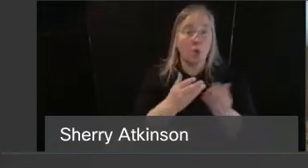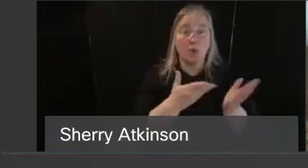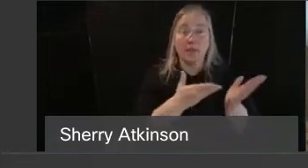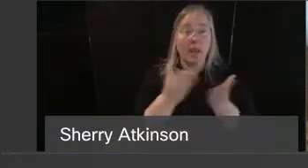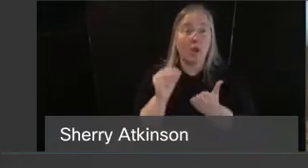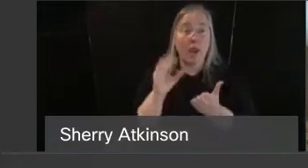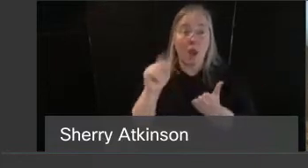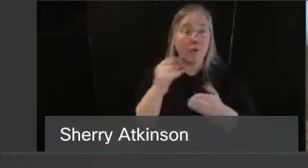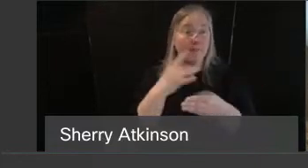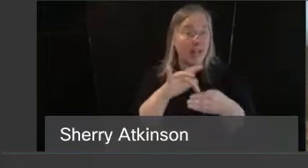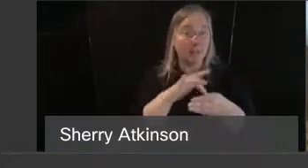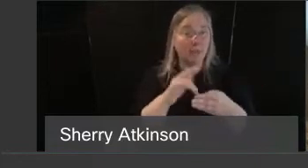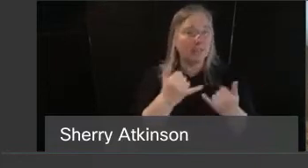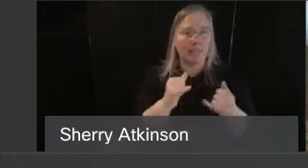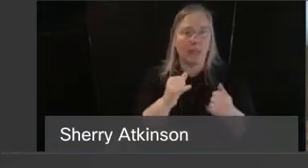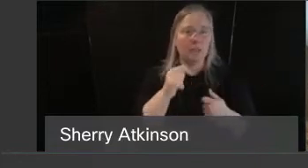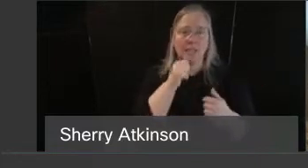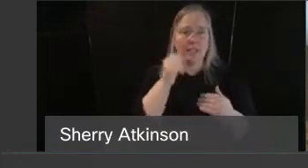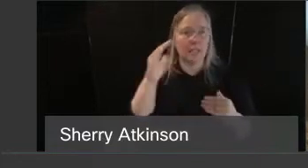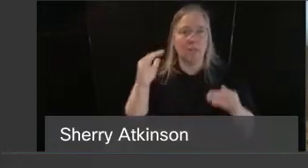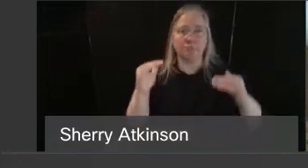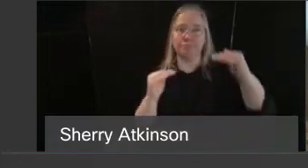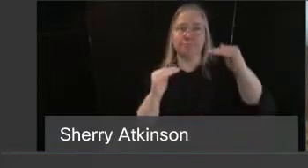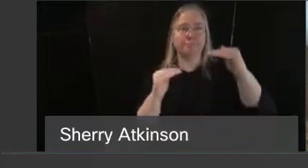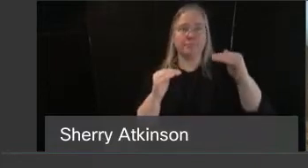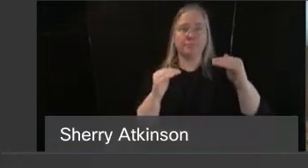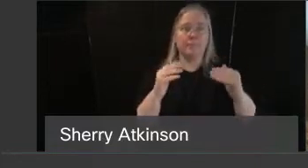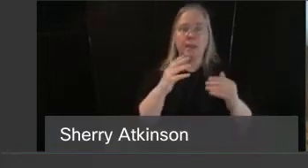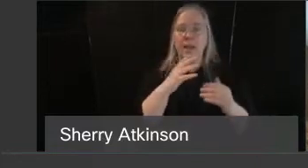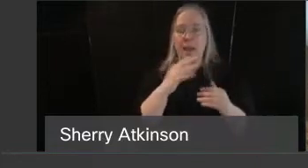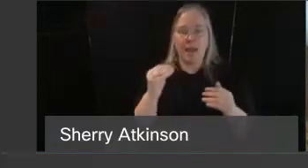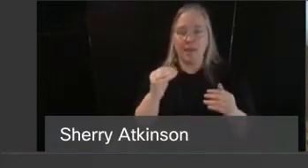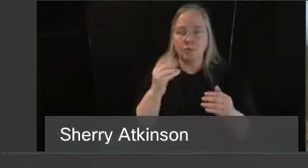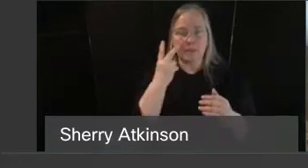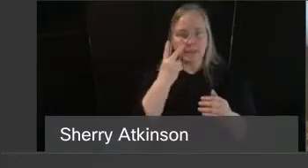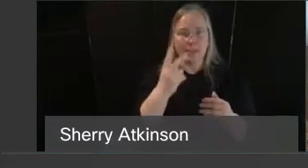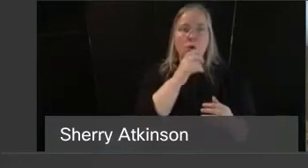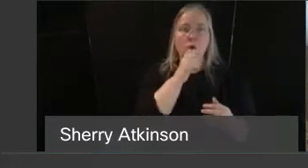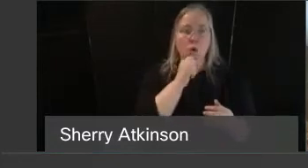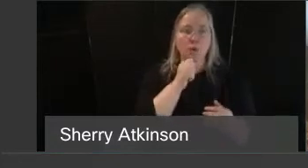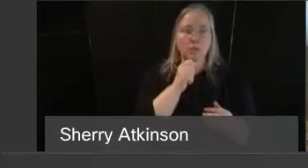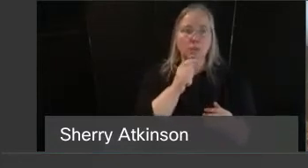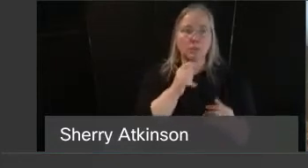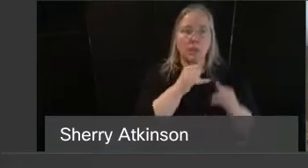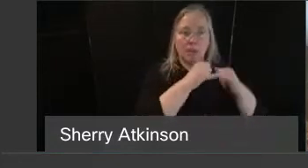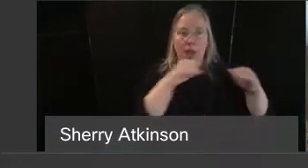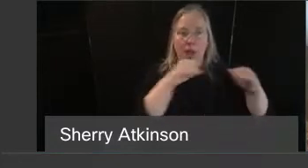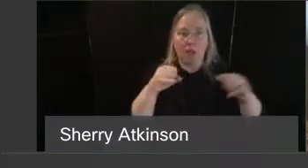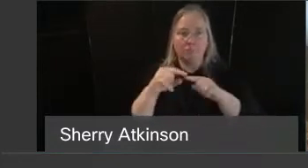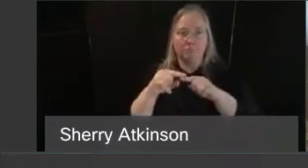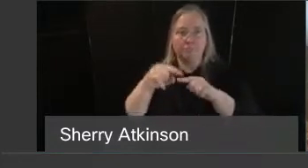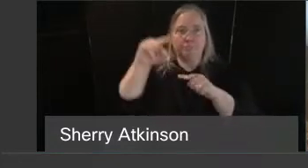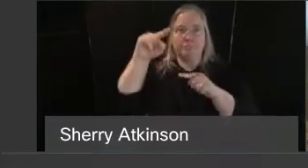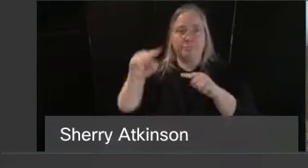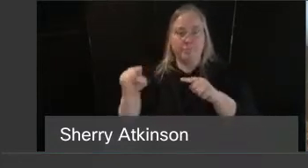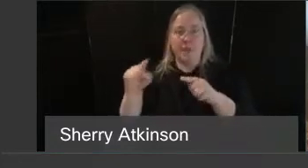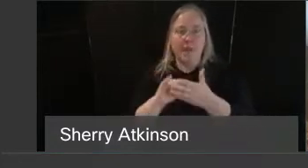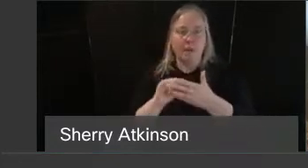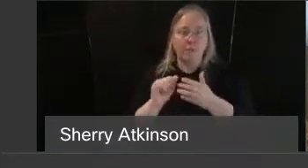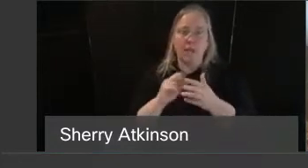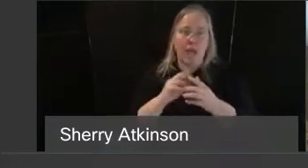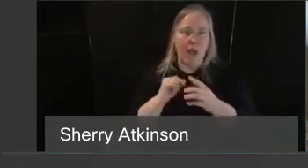not able to make up the differences. And you can sort of see the orange line ramping up. Again, that was our run on toilet paper and